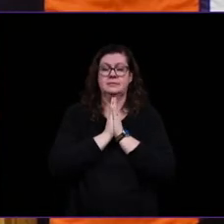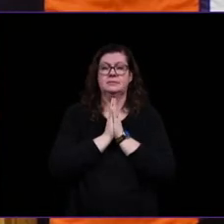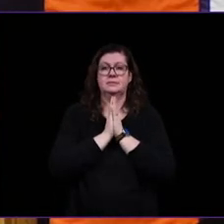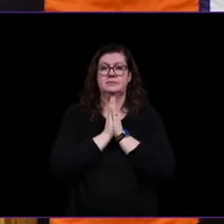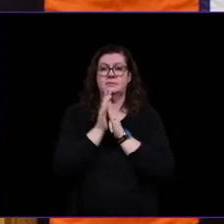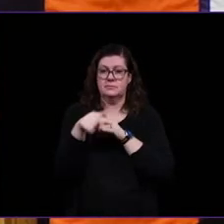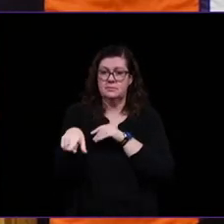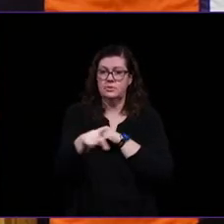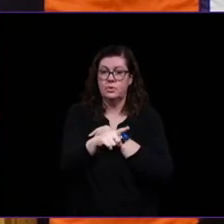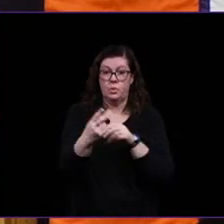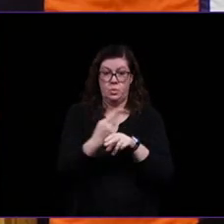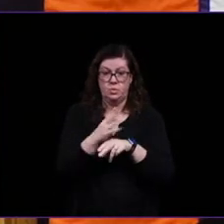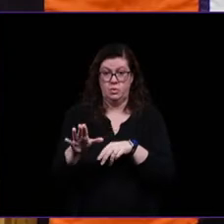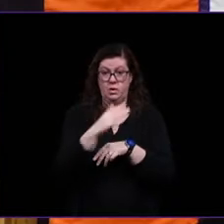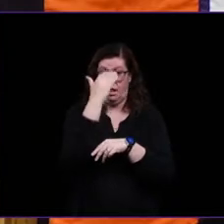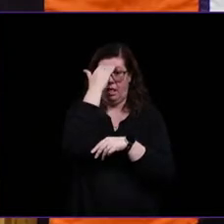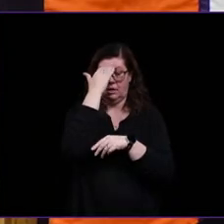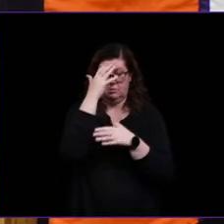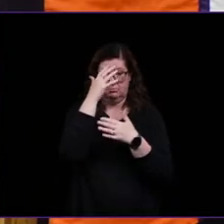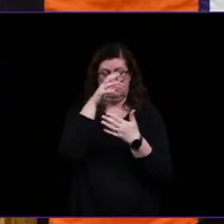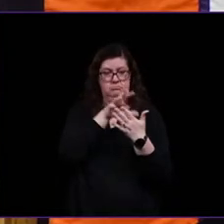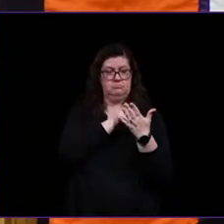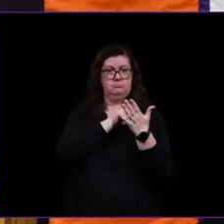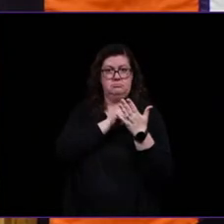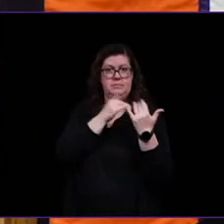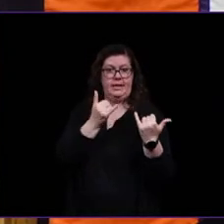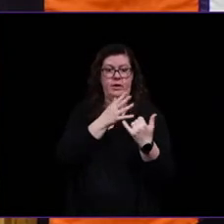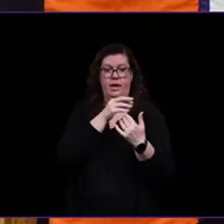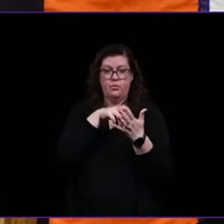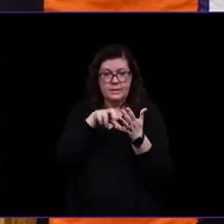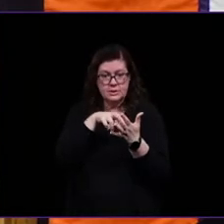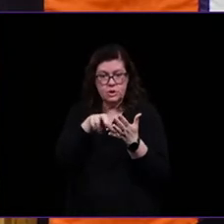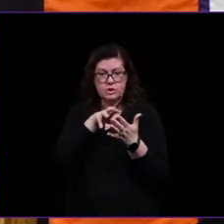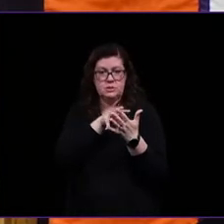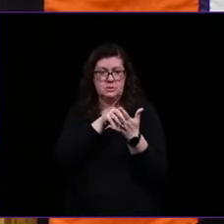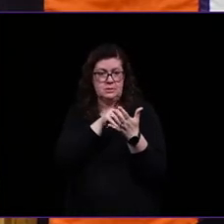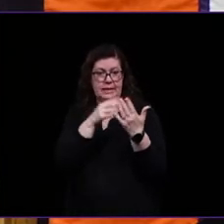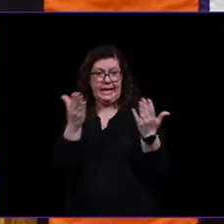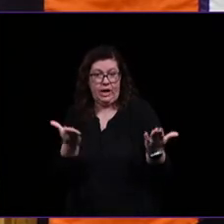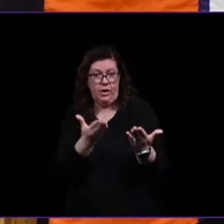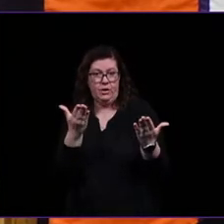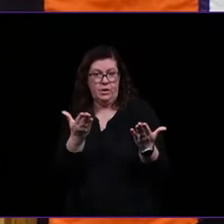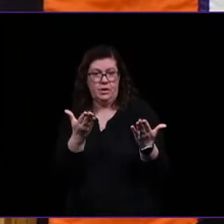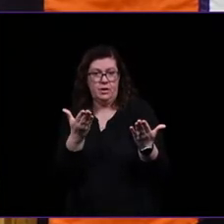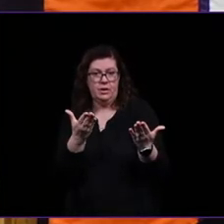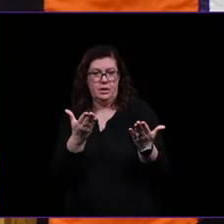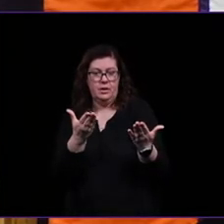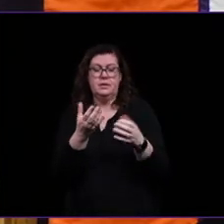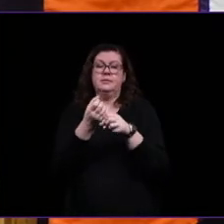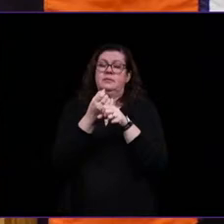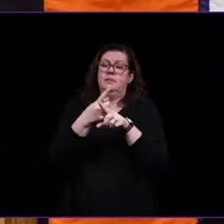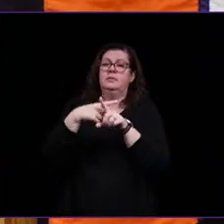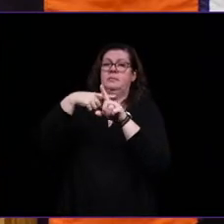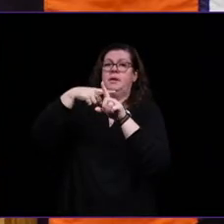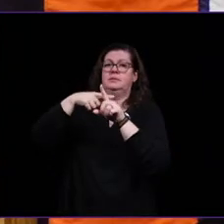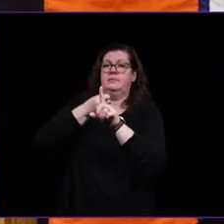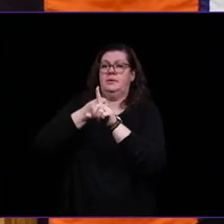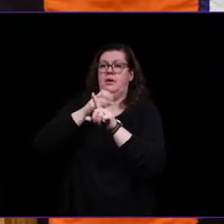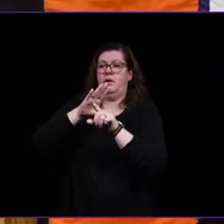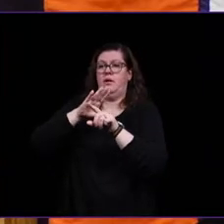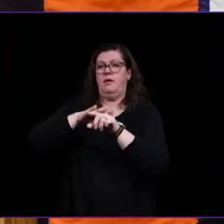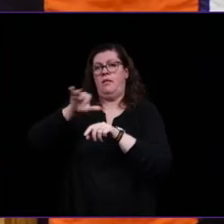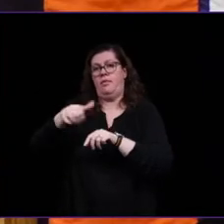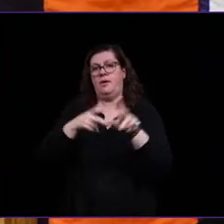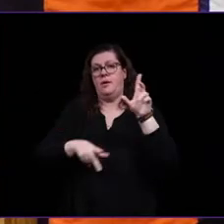incredible knowledge that you gained and the research that you performed to have a positive impact on others. Congratulations